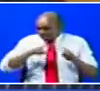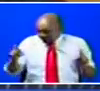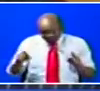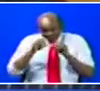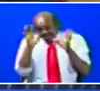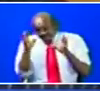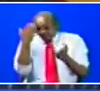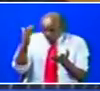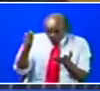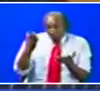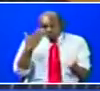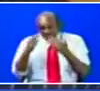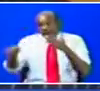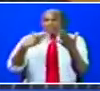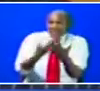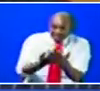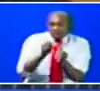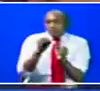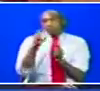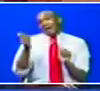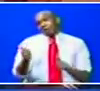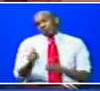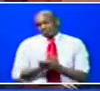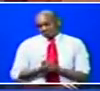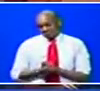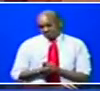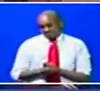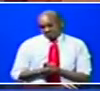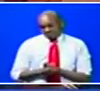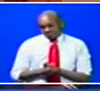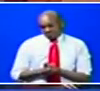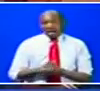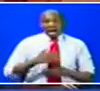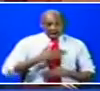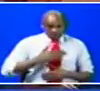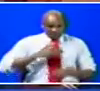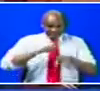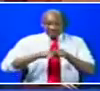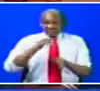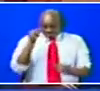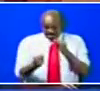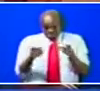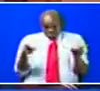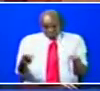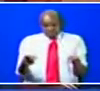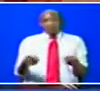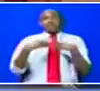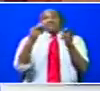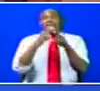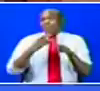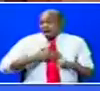is not clear whether he has already returned them. Our timeline to submit our